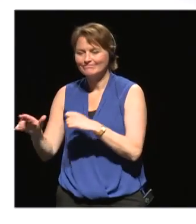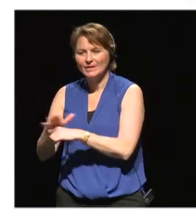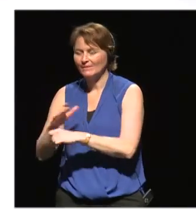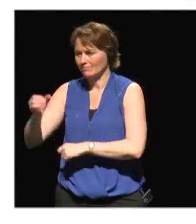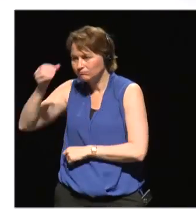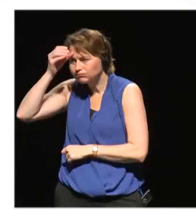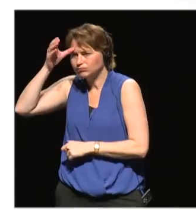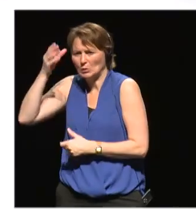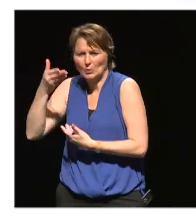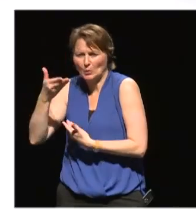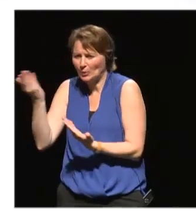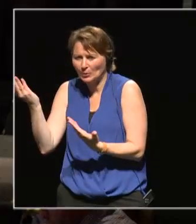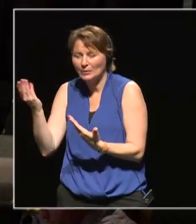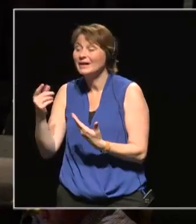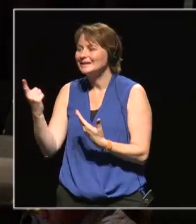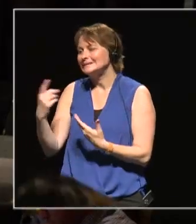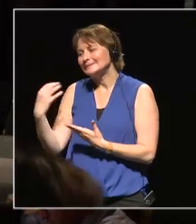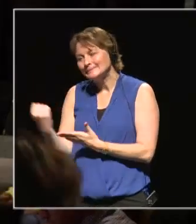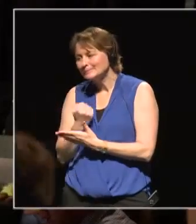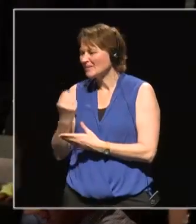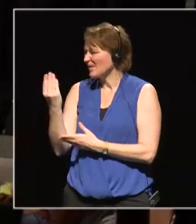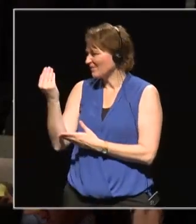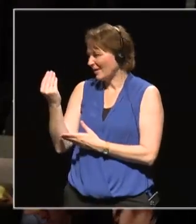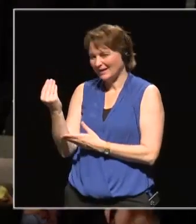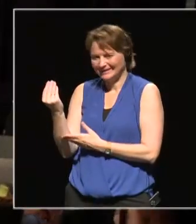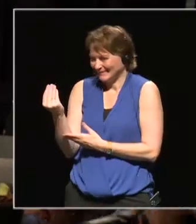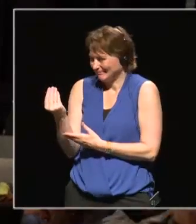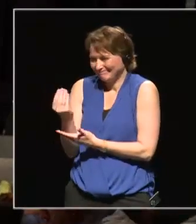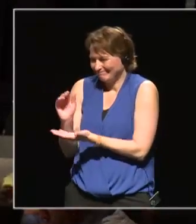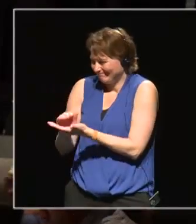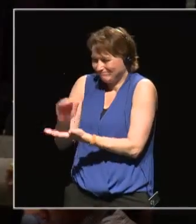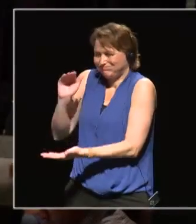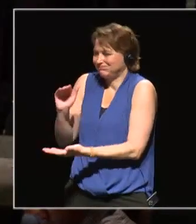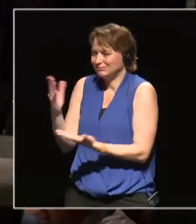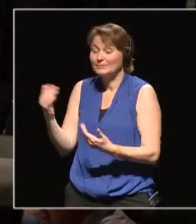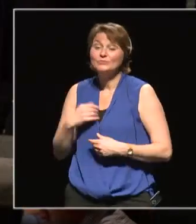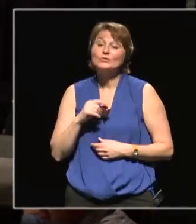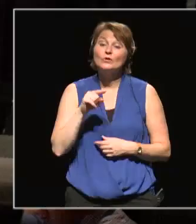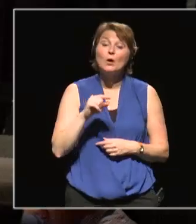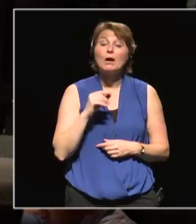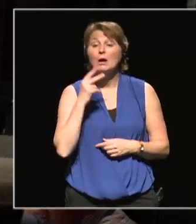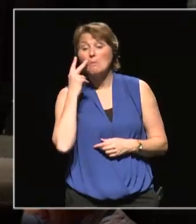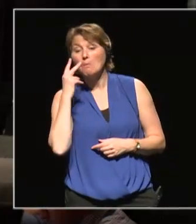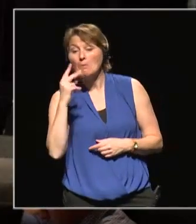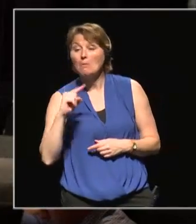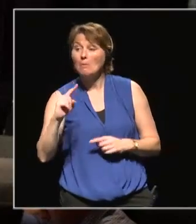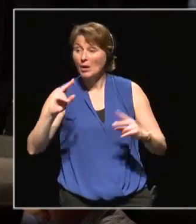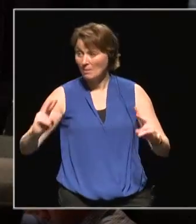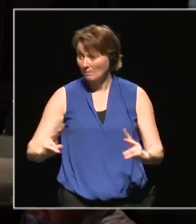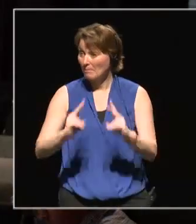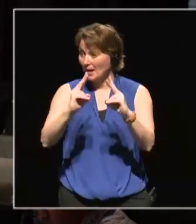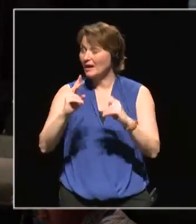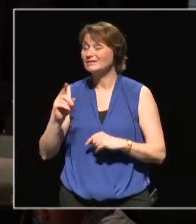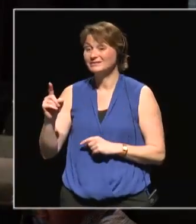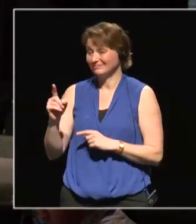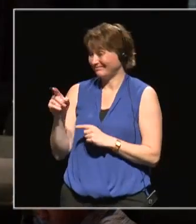know-how, and unfortunately, financial resources as well. Now, if after Paris we realize that those countries, even with the best